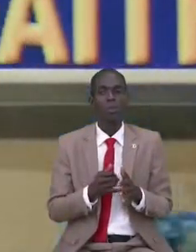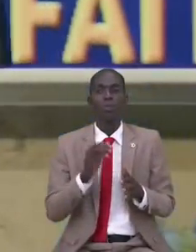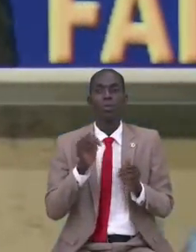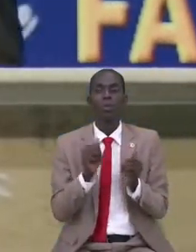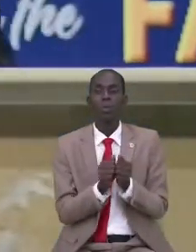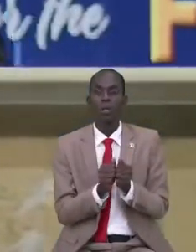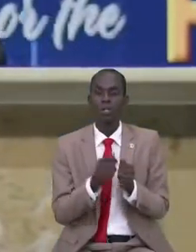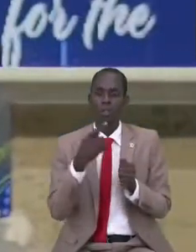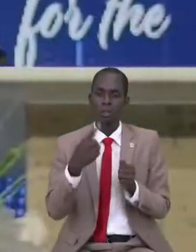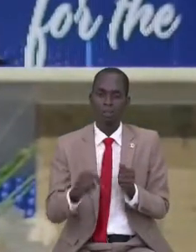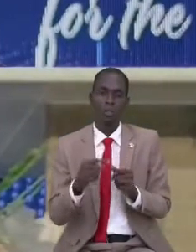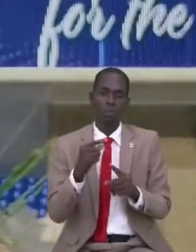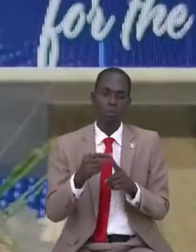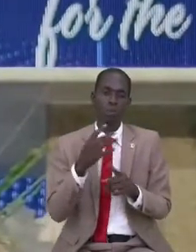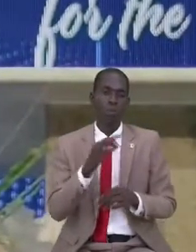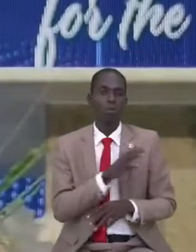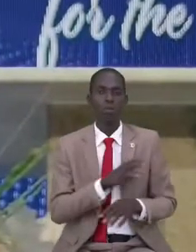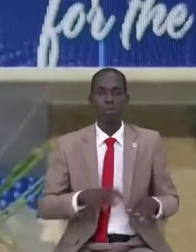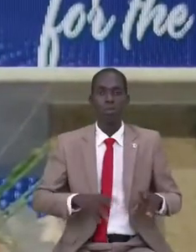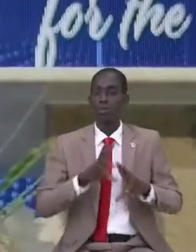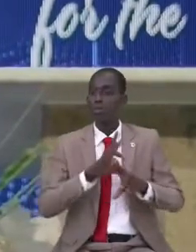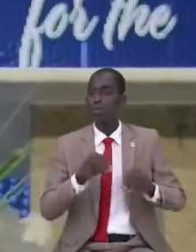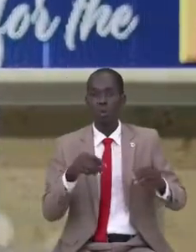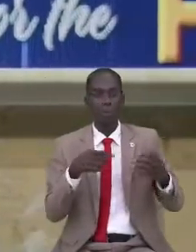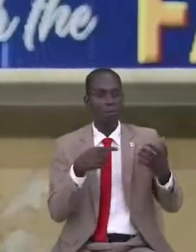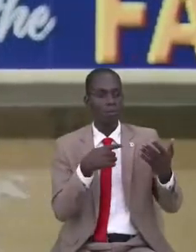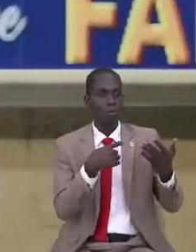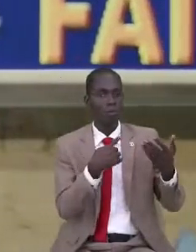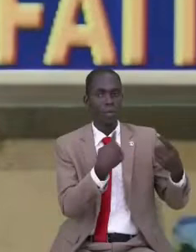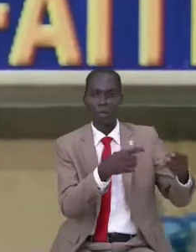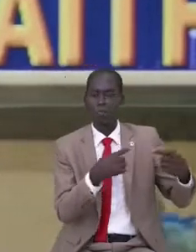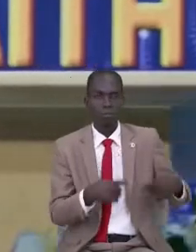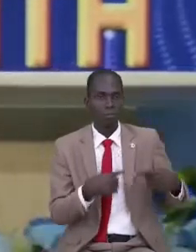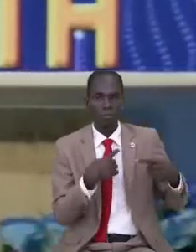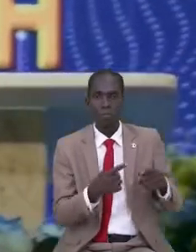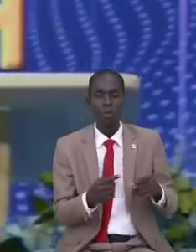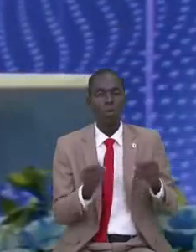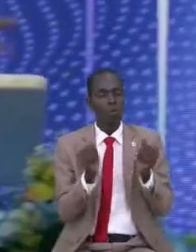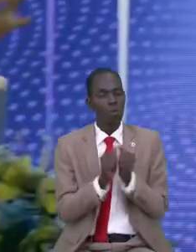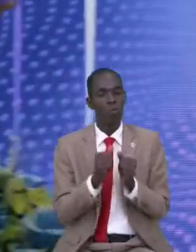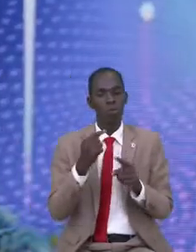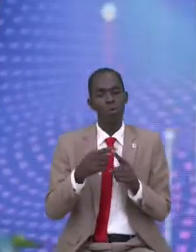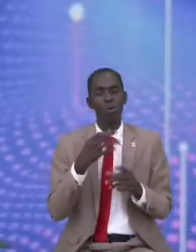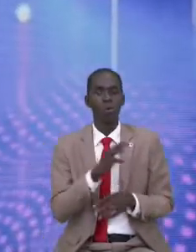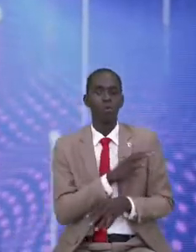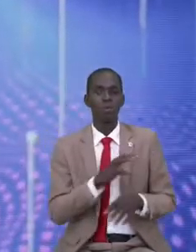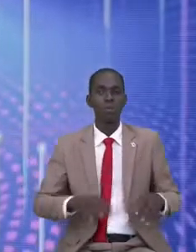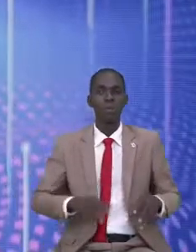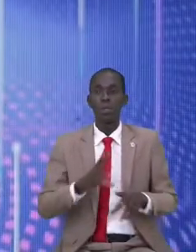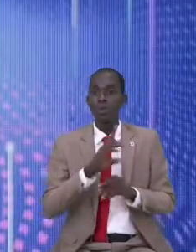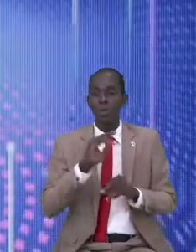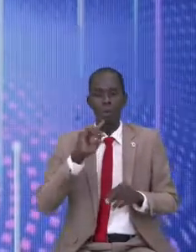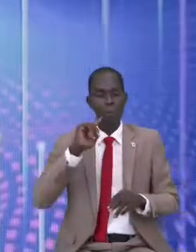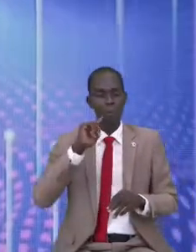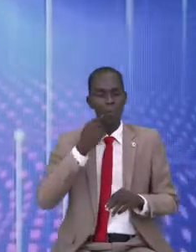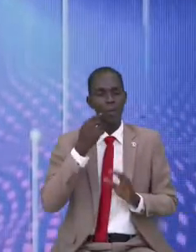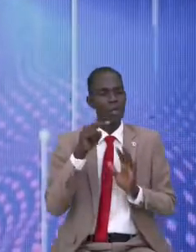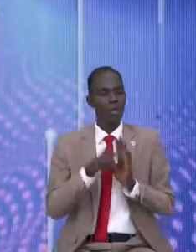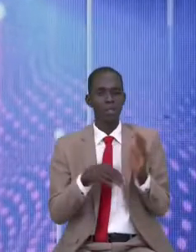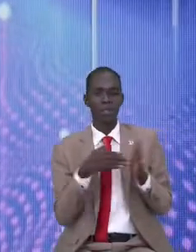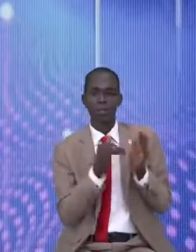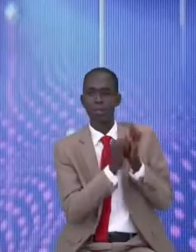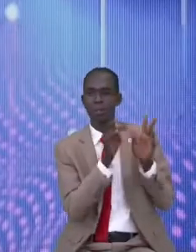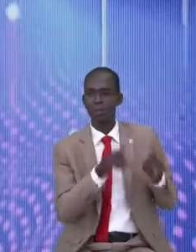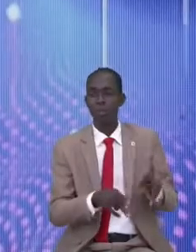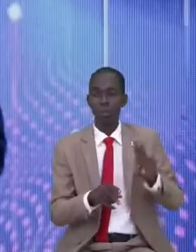of Christ. No argument with the message of Christ. No bitterness with the